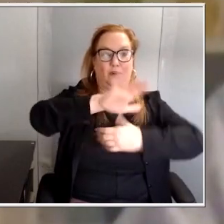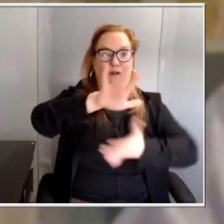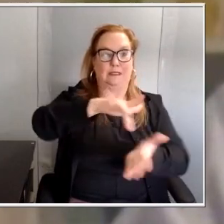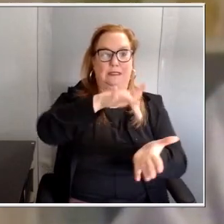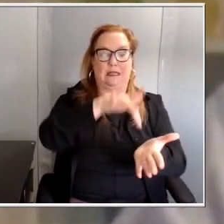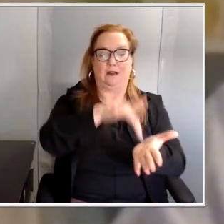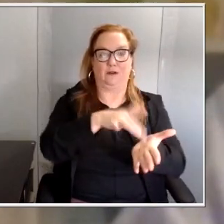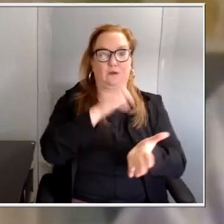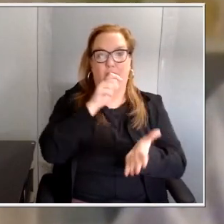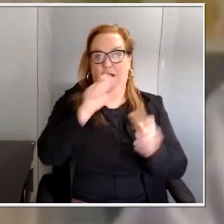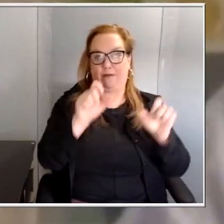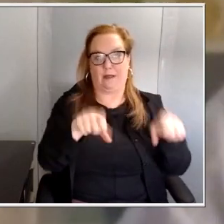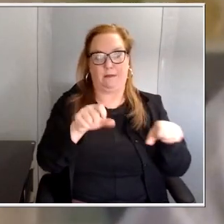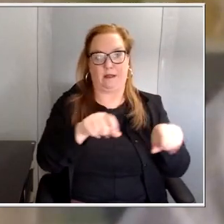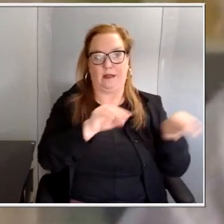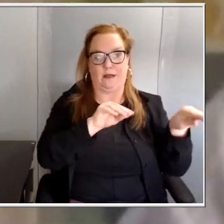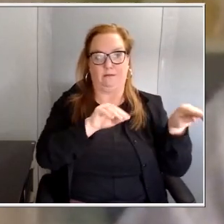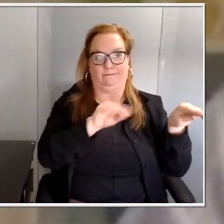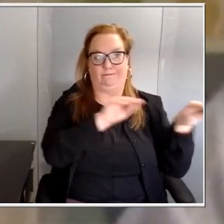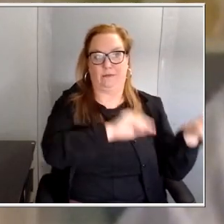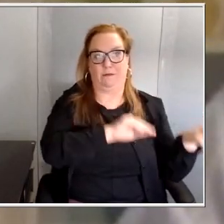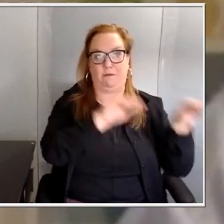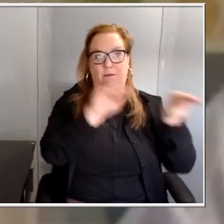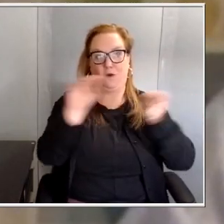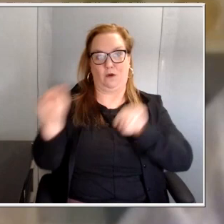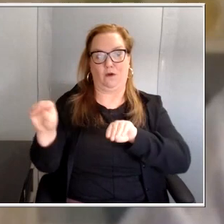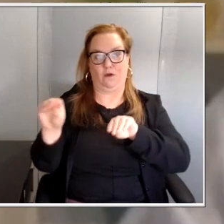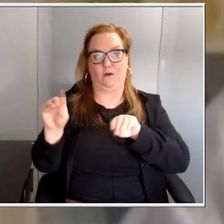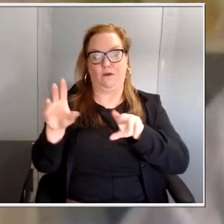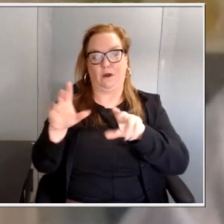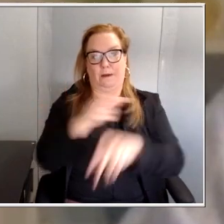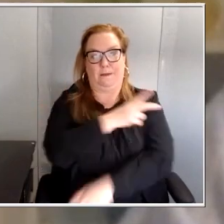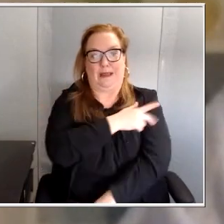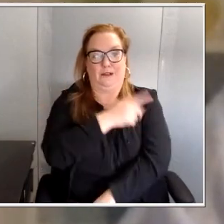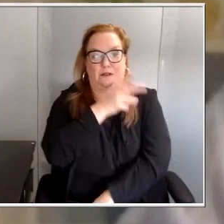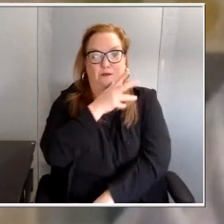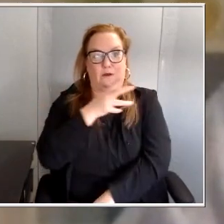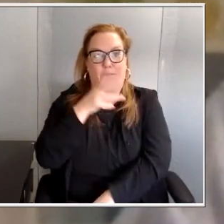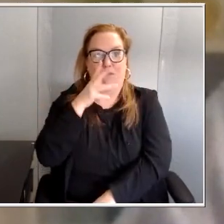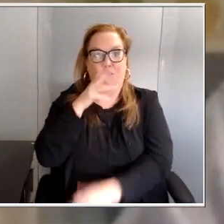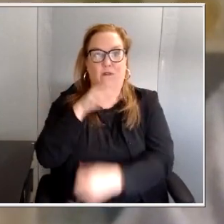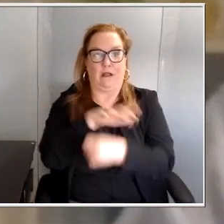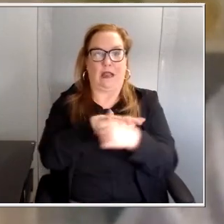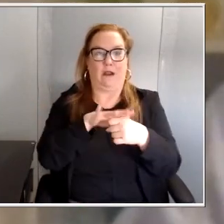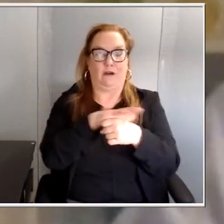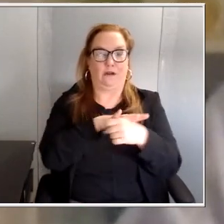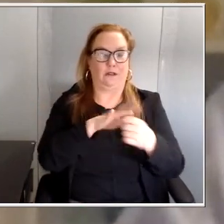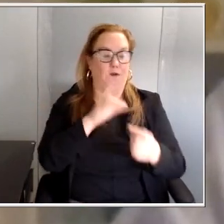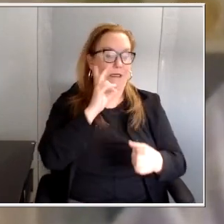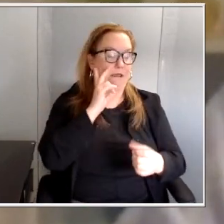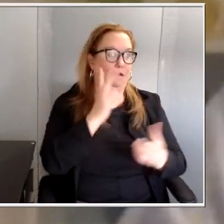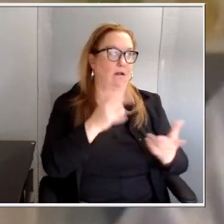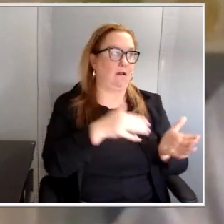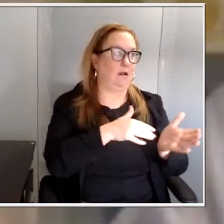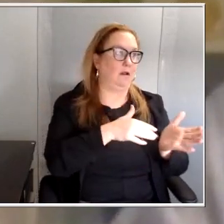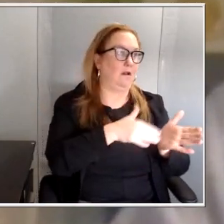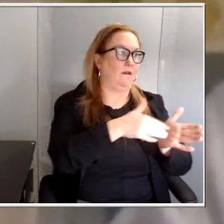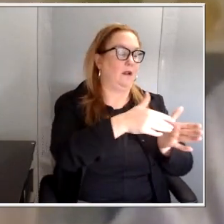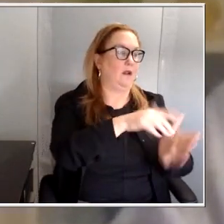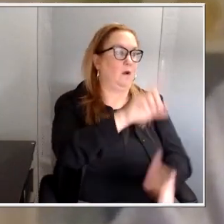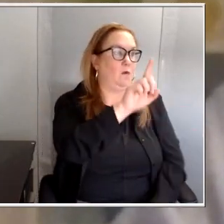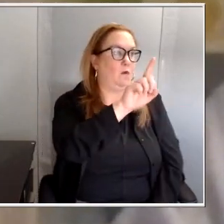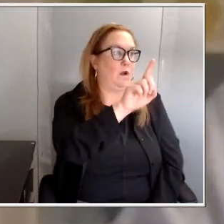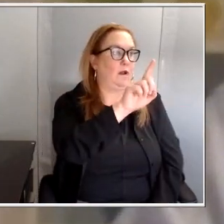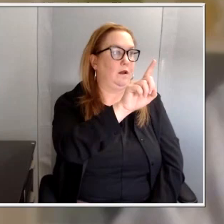have the ability to move patients out of the rural areas. And so we saw times go from anywhere from 1 to